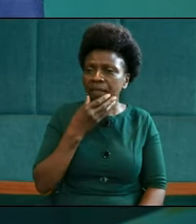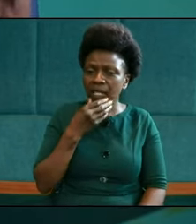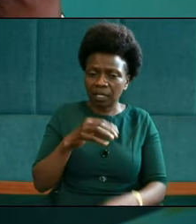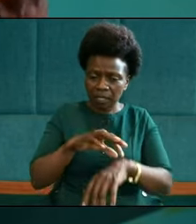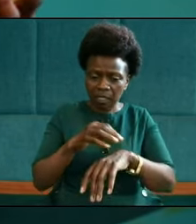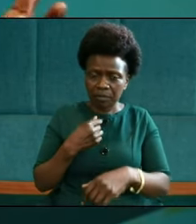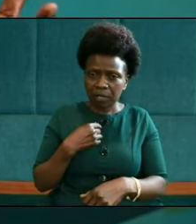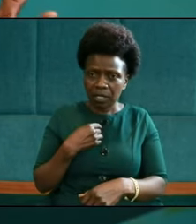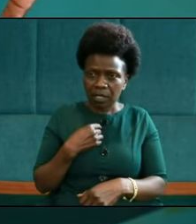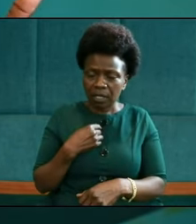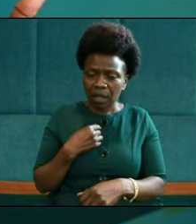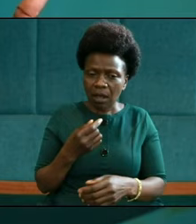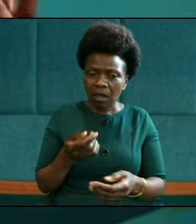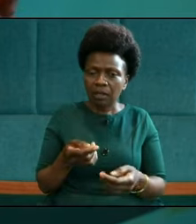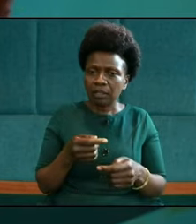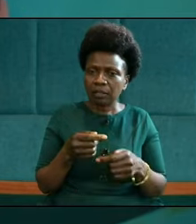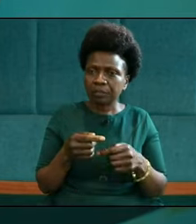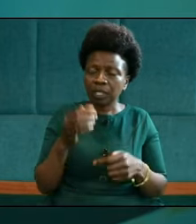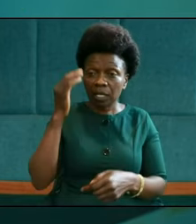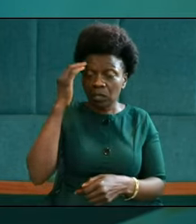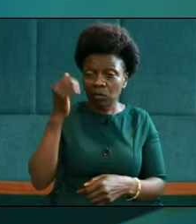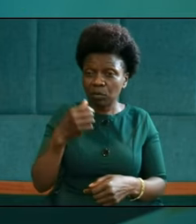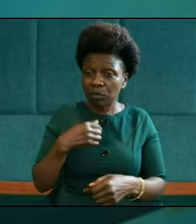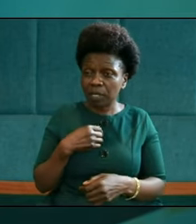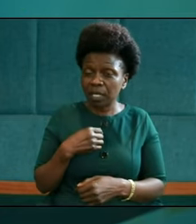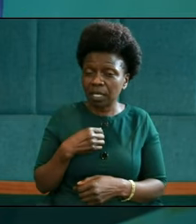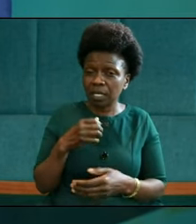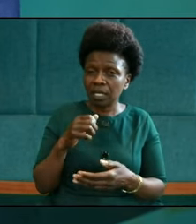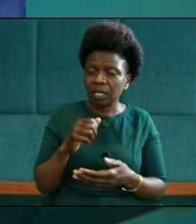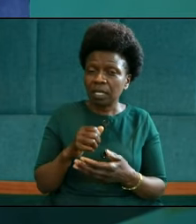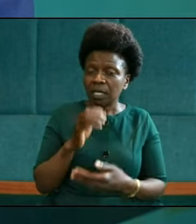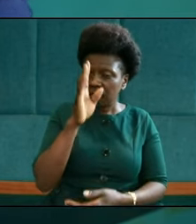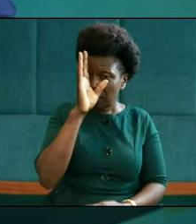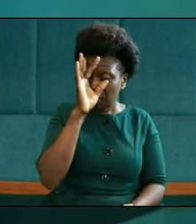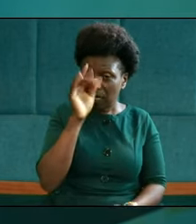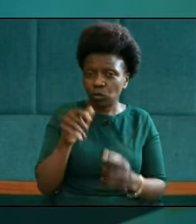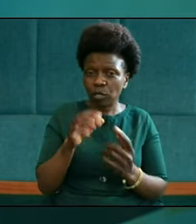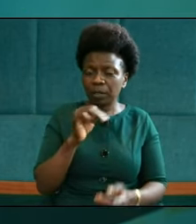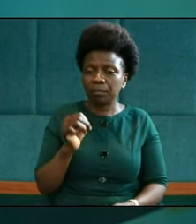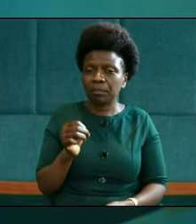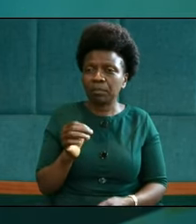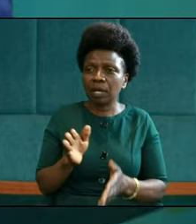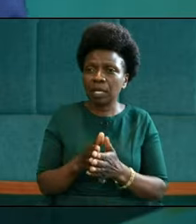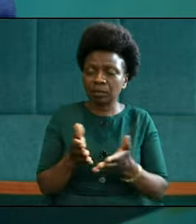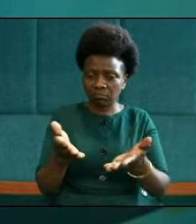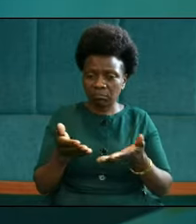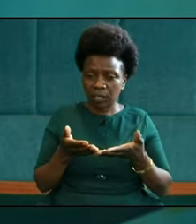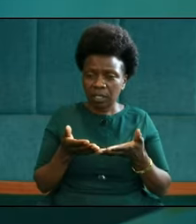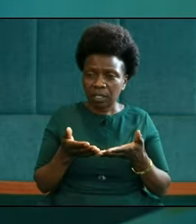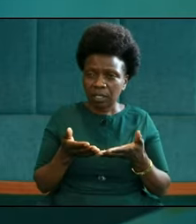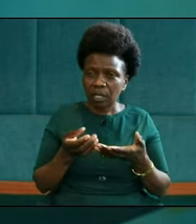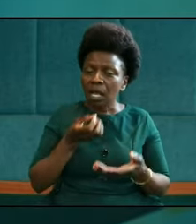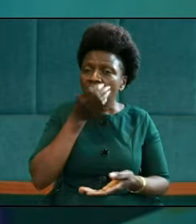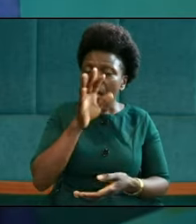I would appear to him, I would appear to be tricking him, and would bring down a